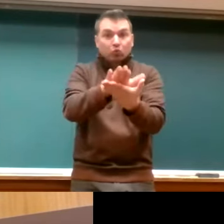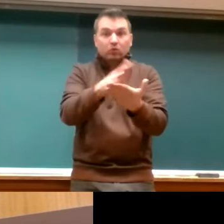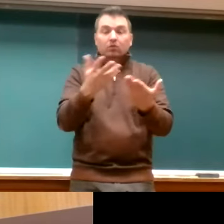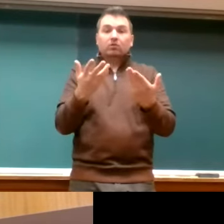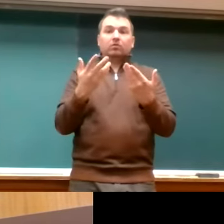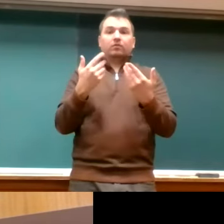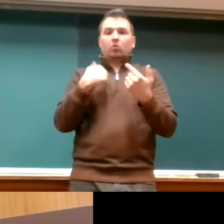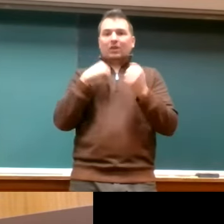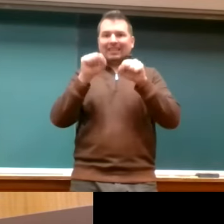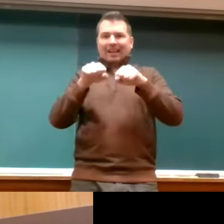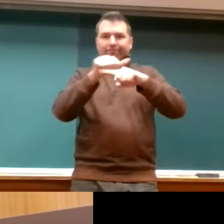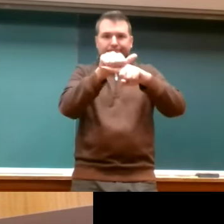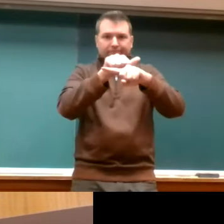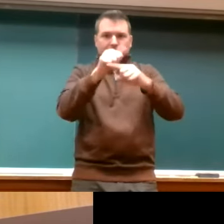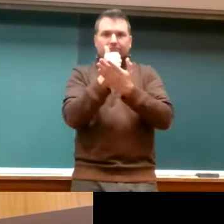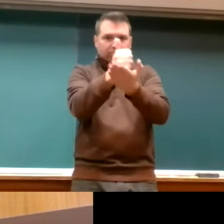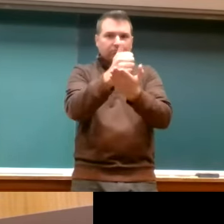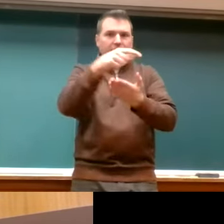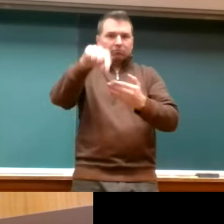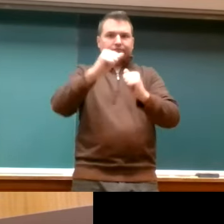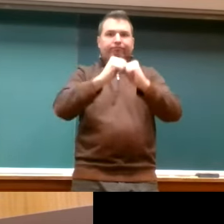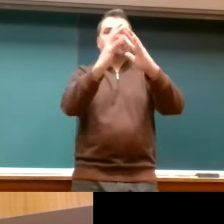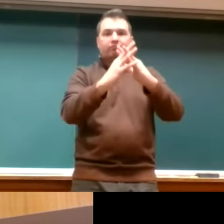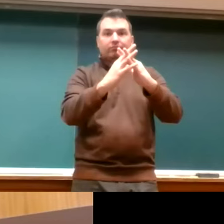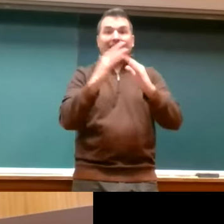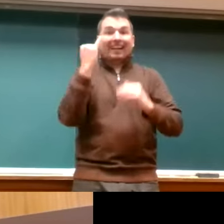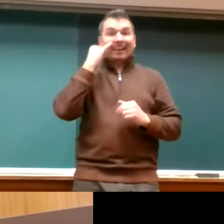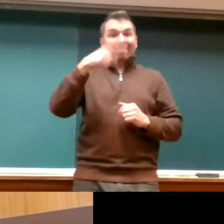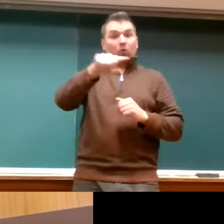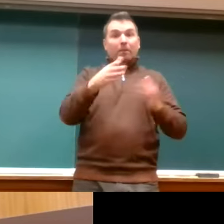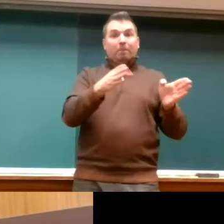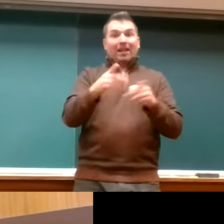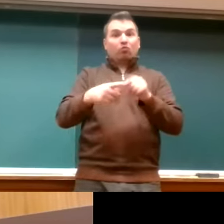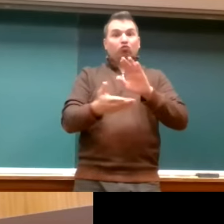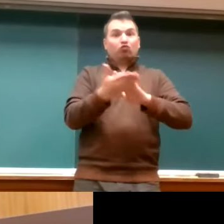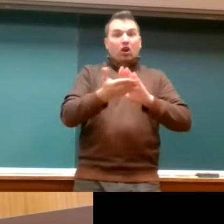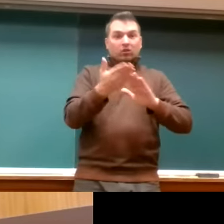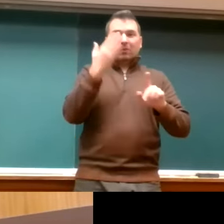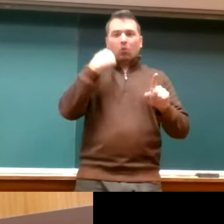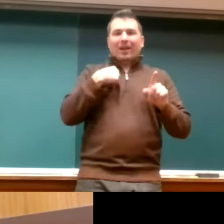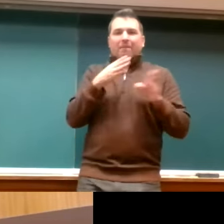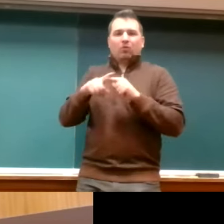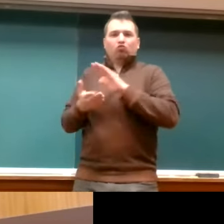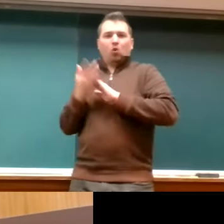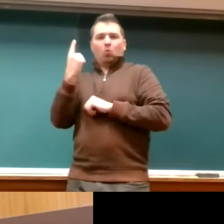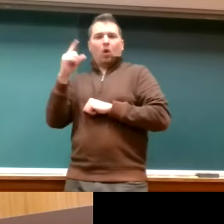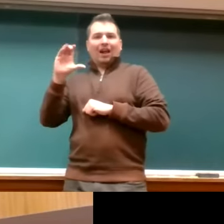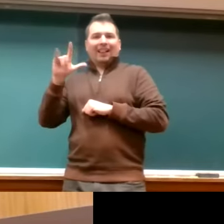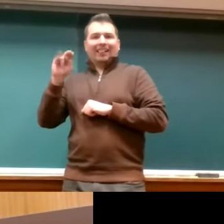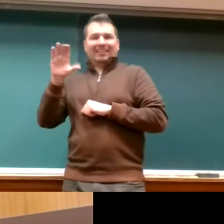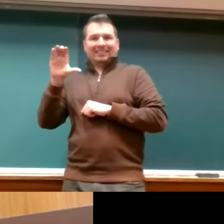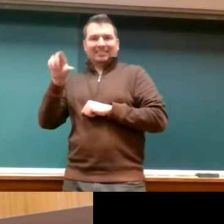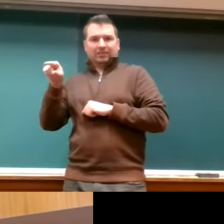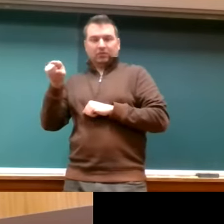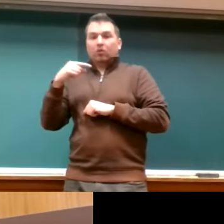helper and leader. Other times what we're doing, if you're planning to run it yourself, like we're planning to run at the Mary Rackham Clinic, we train